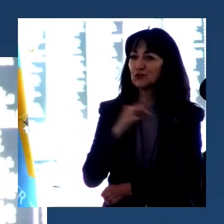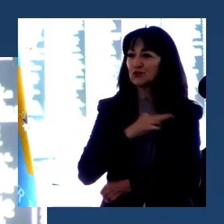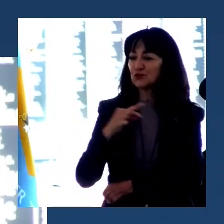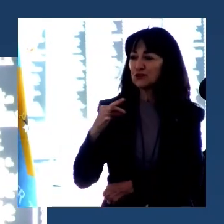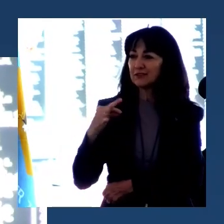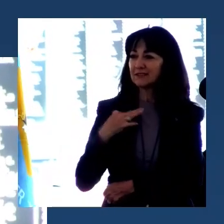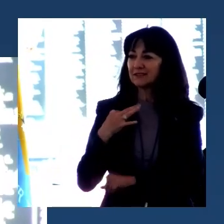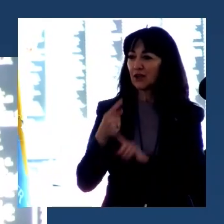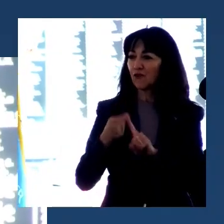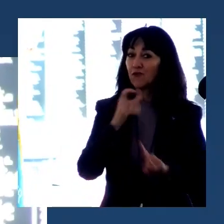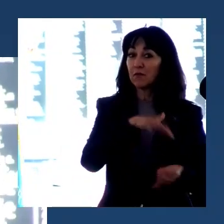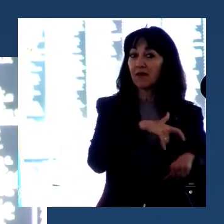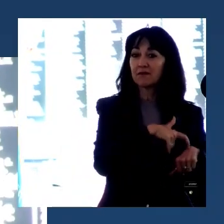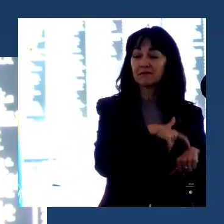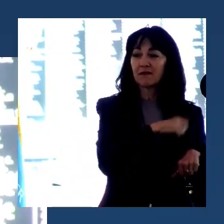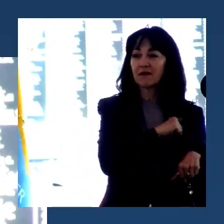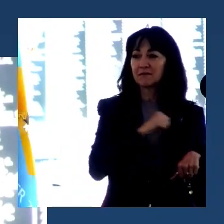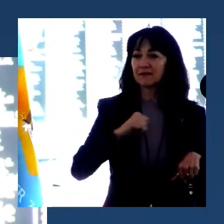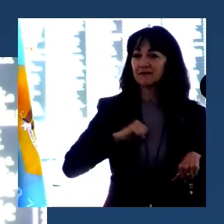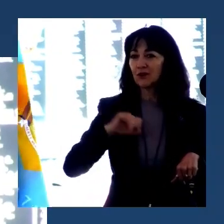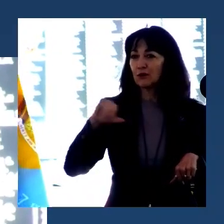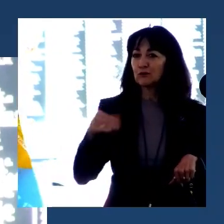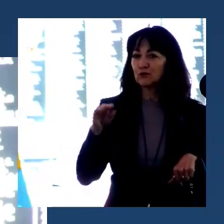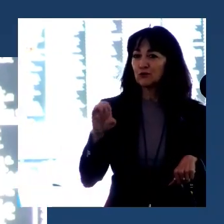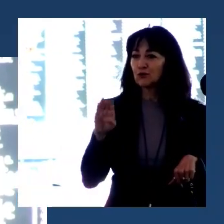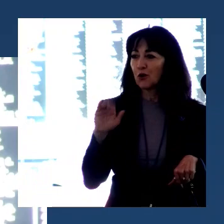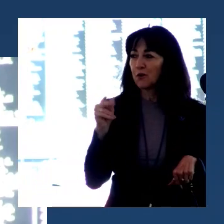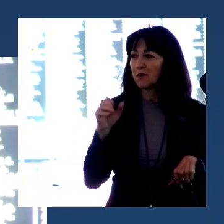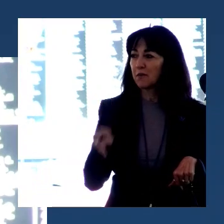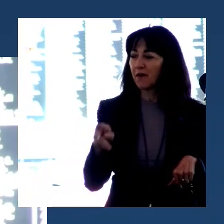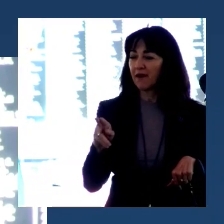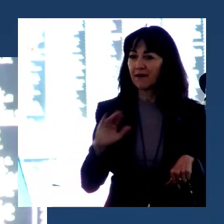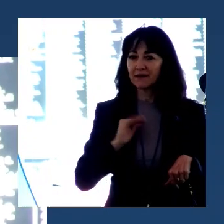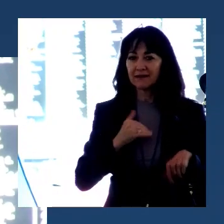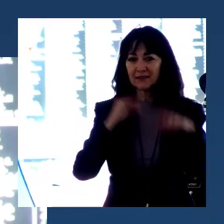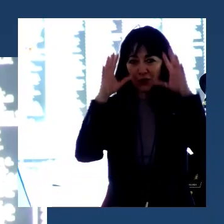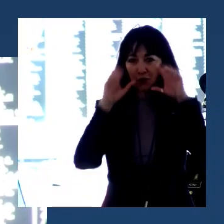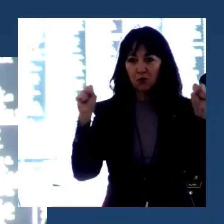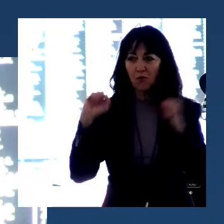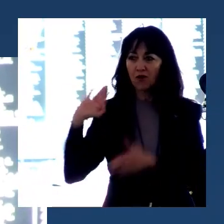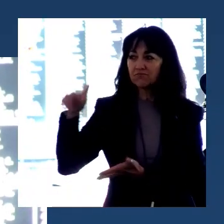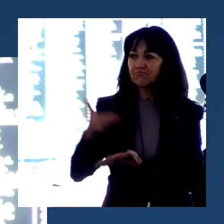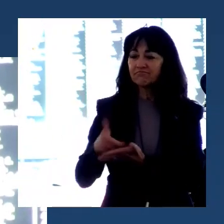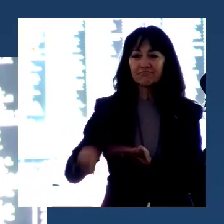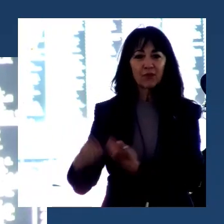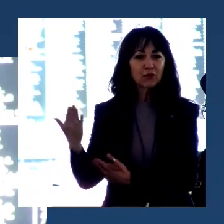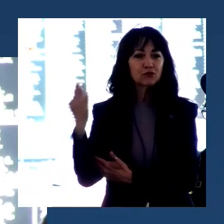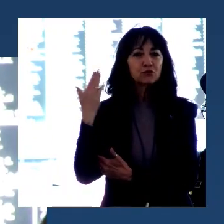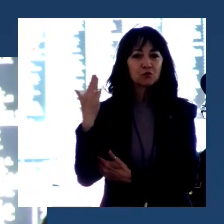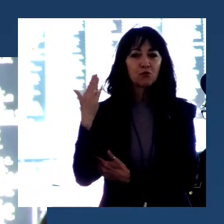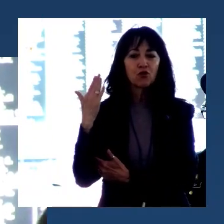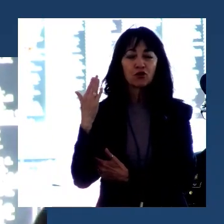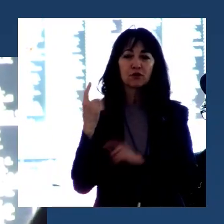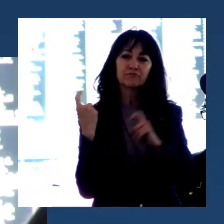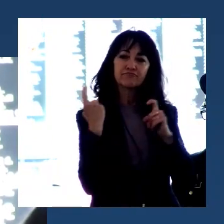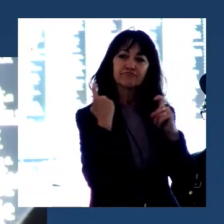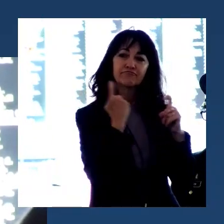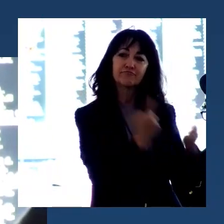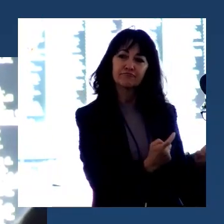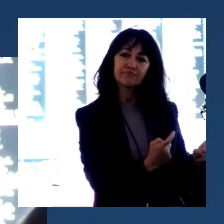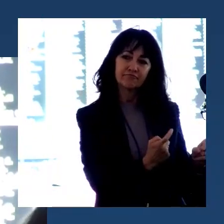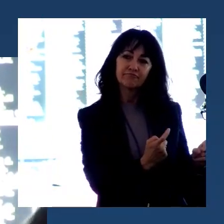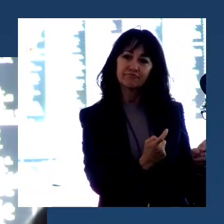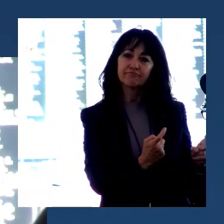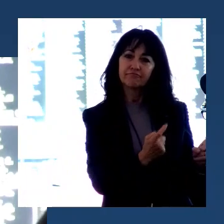then Senator Joe Biden, who as president I know is out here this morning to pay tribute to all those who